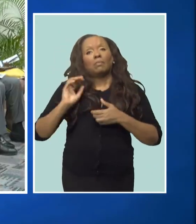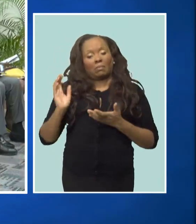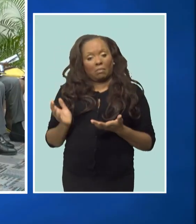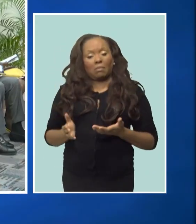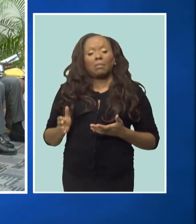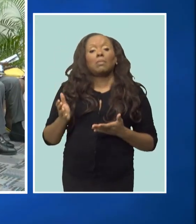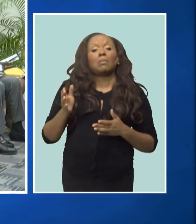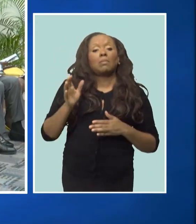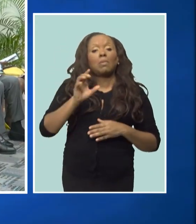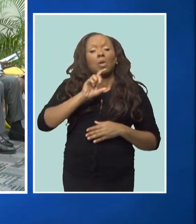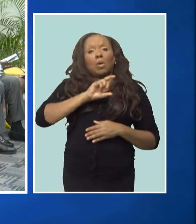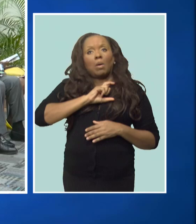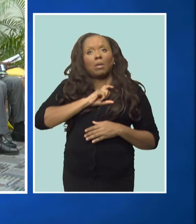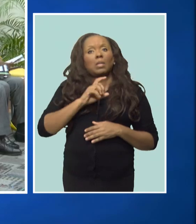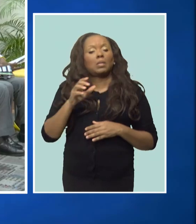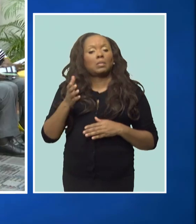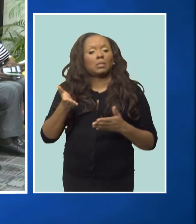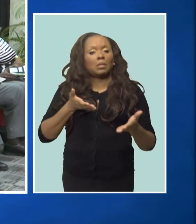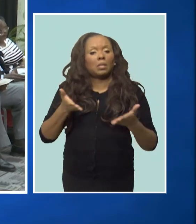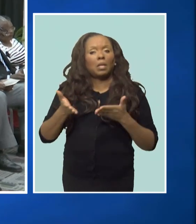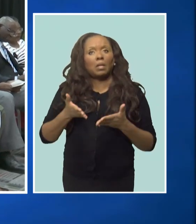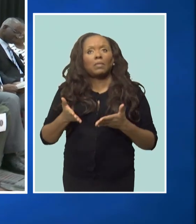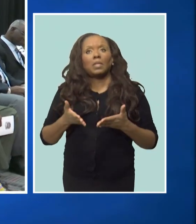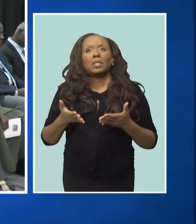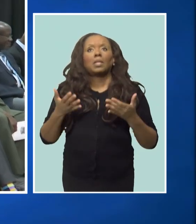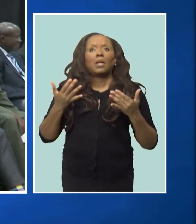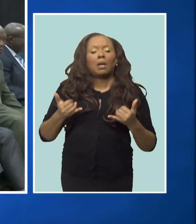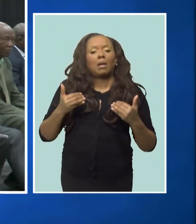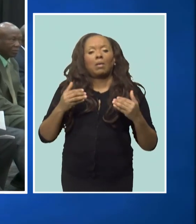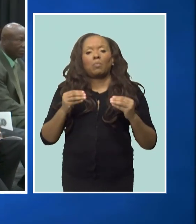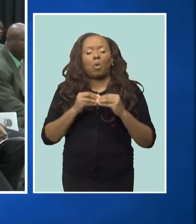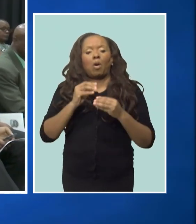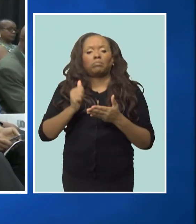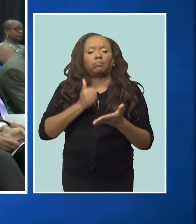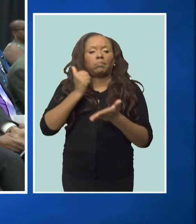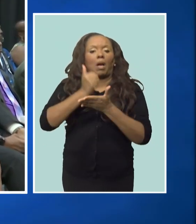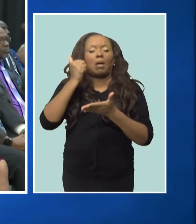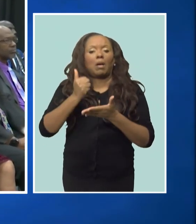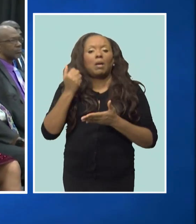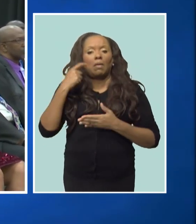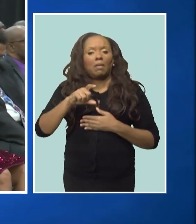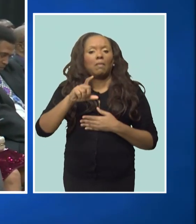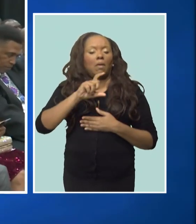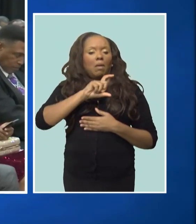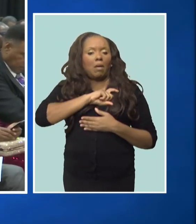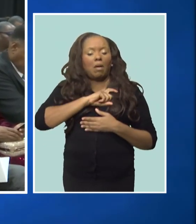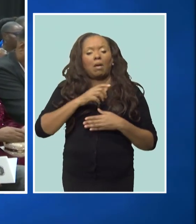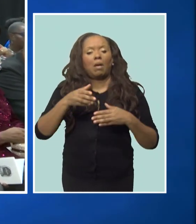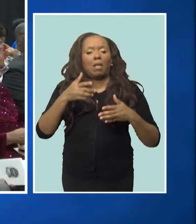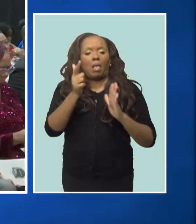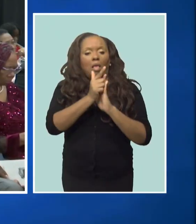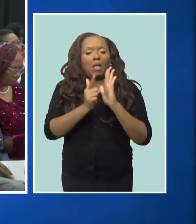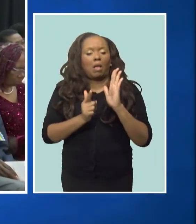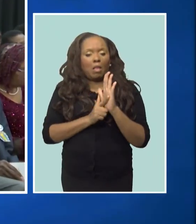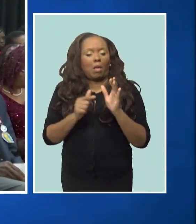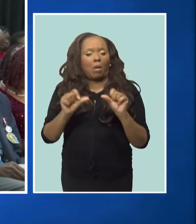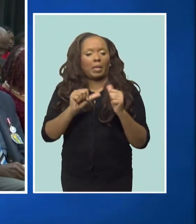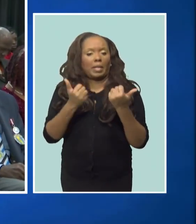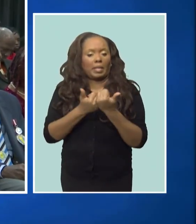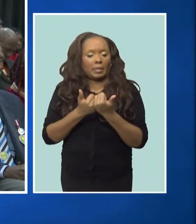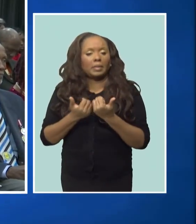has recently been re-accredited by the Commission on Accreditation for Law Enforcement Agencies. Akeem